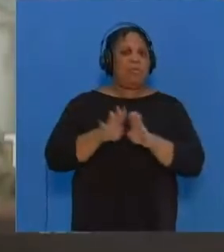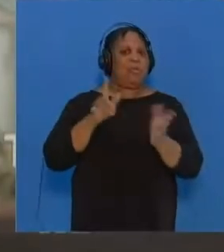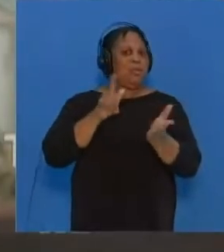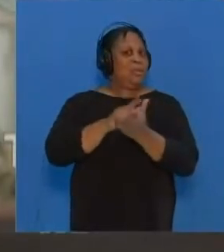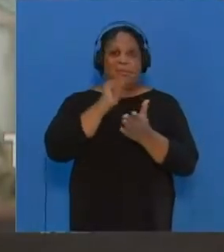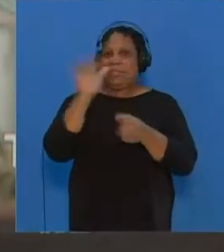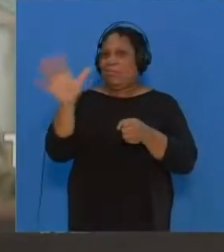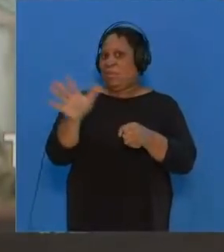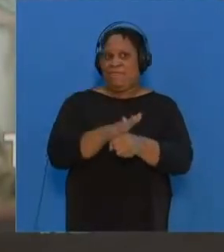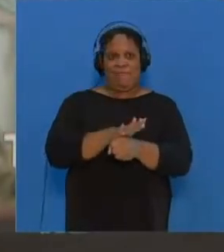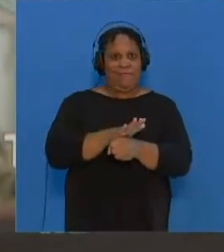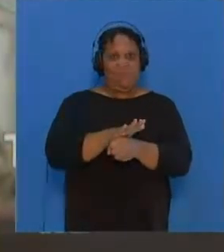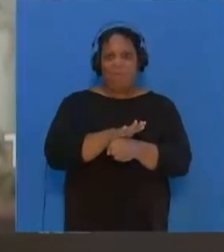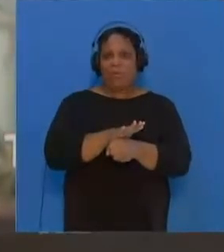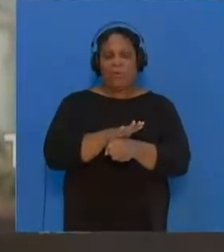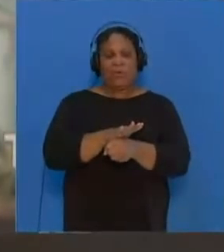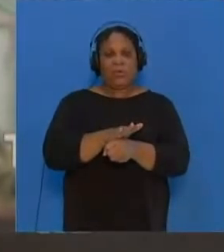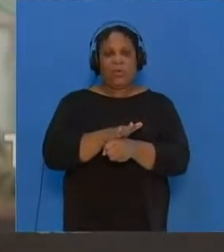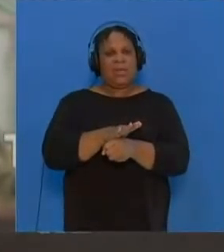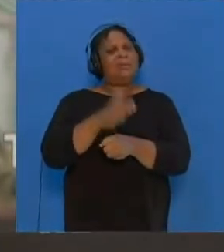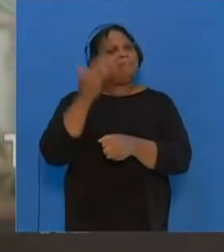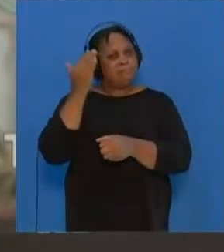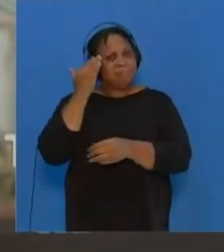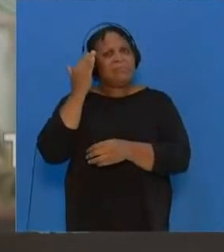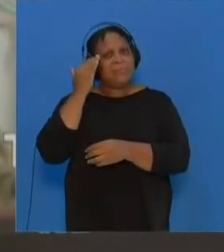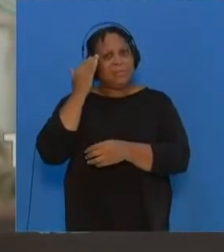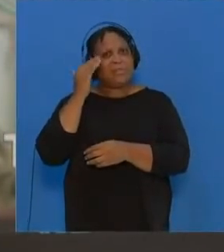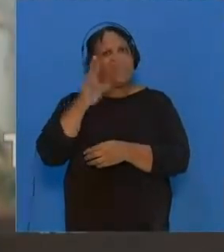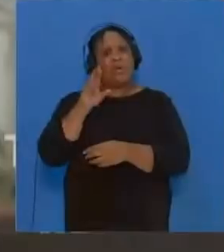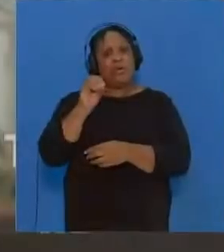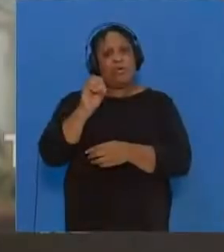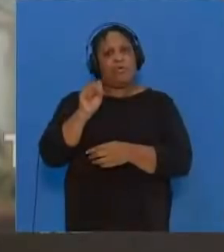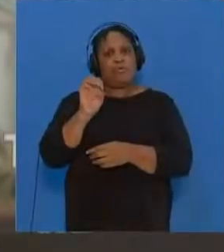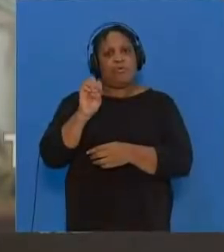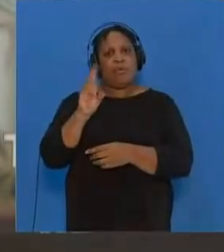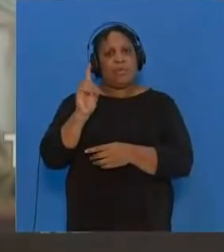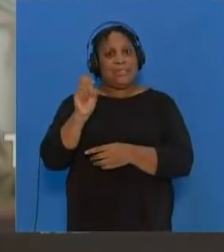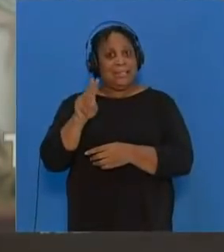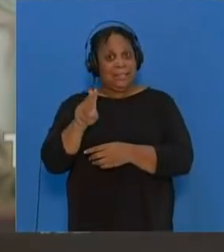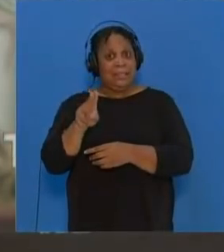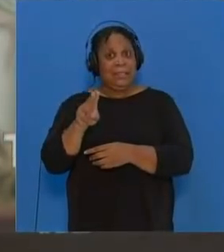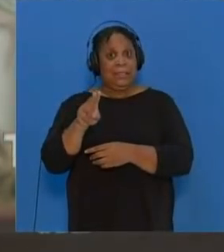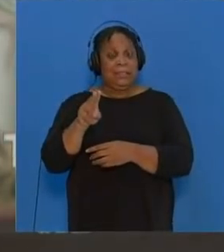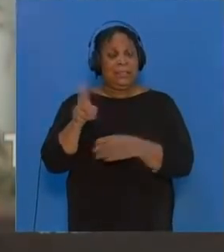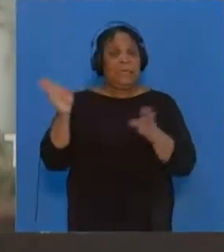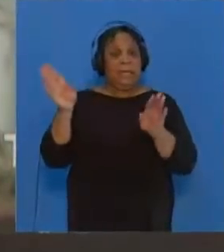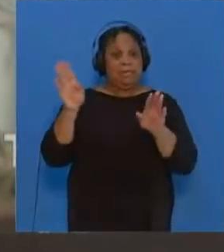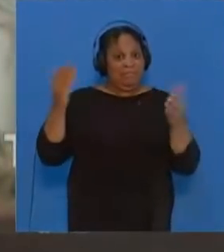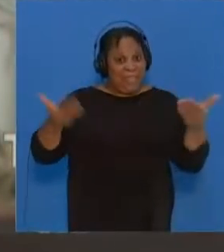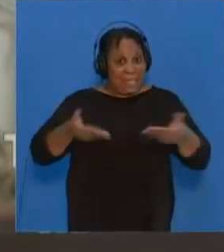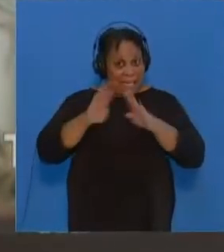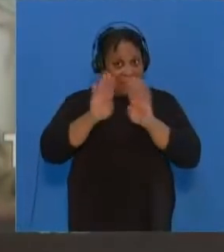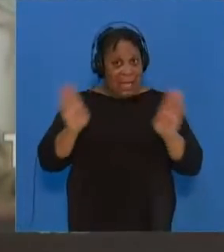be full. You are aware that the Rosedon guest house has shut its doors until next